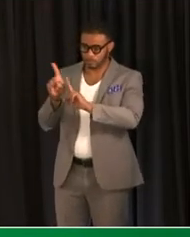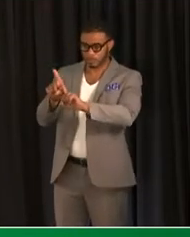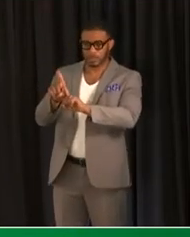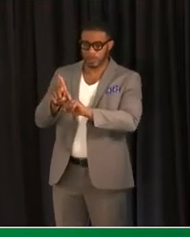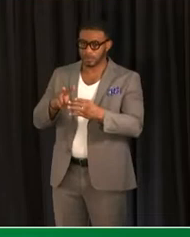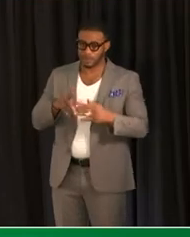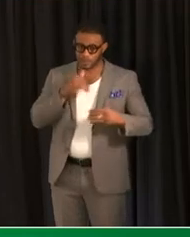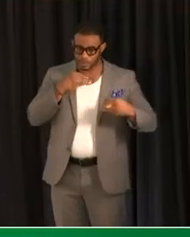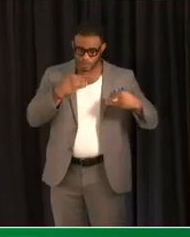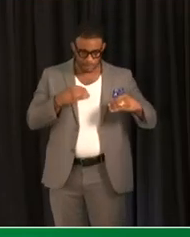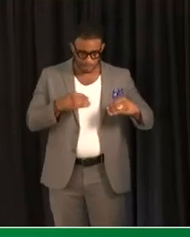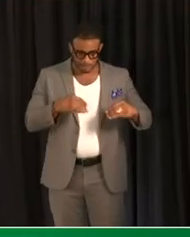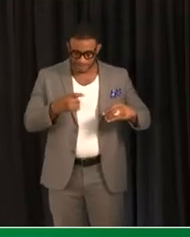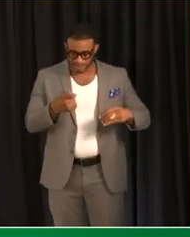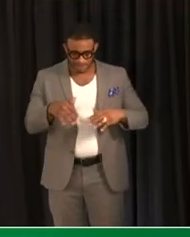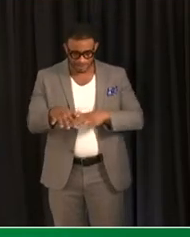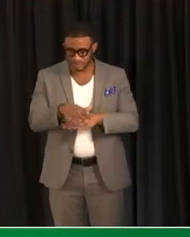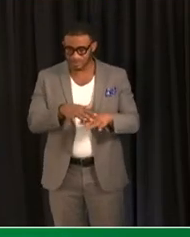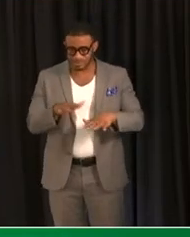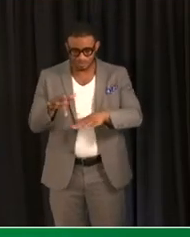means that we're not selling a